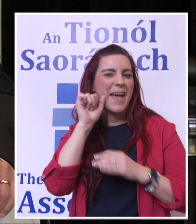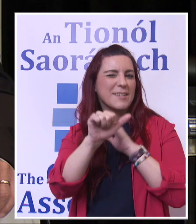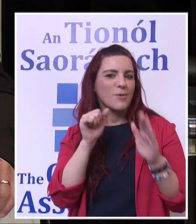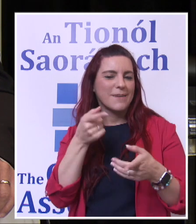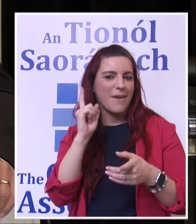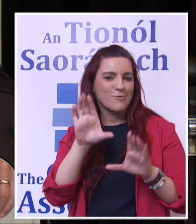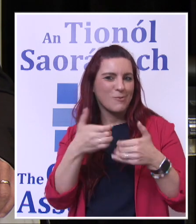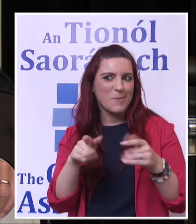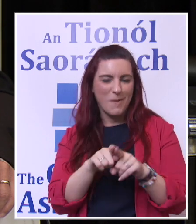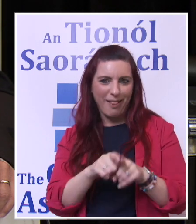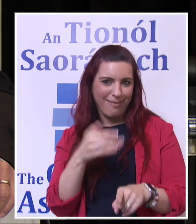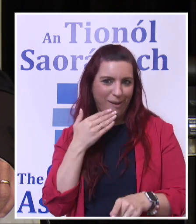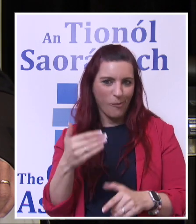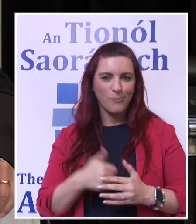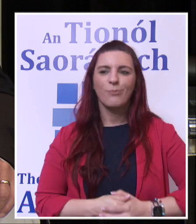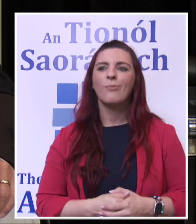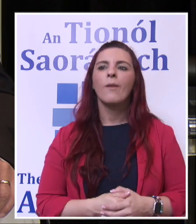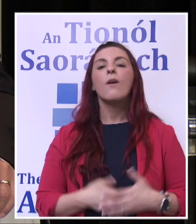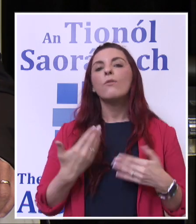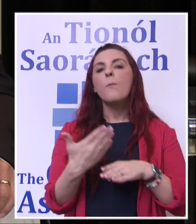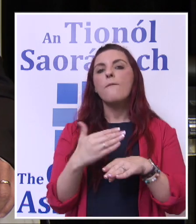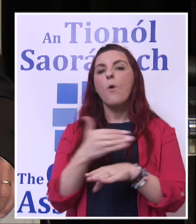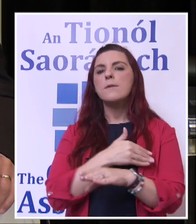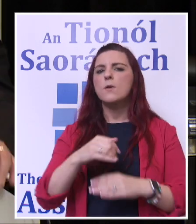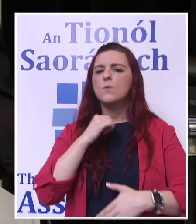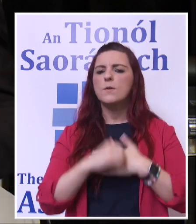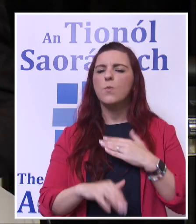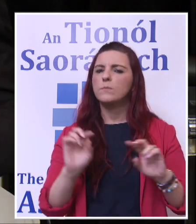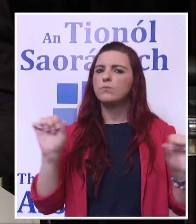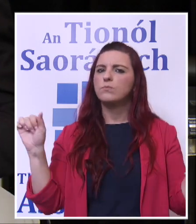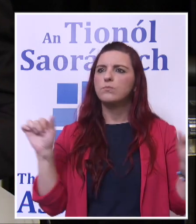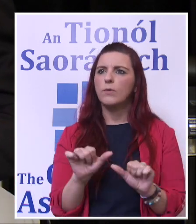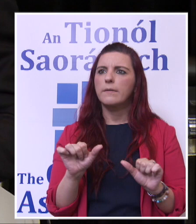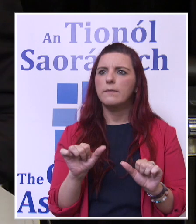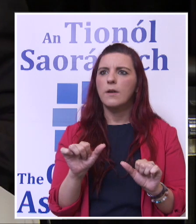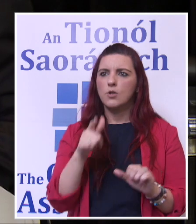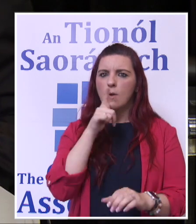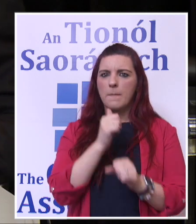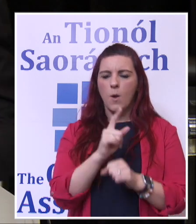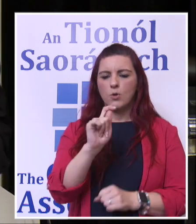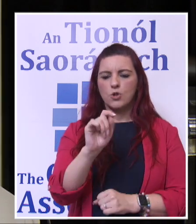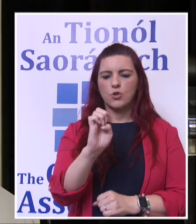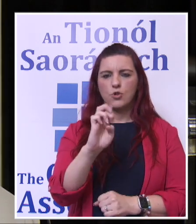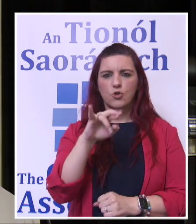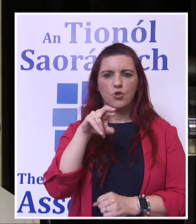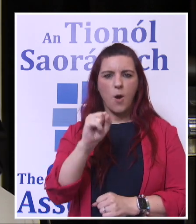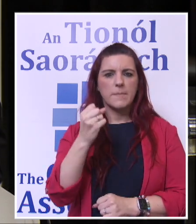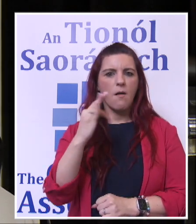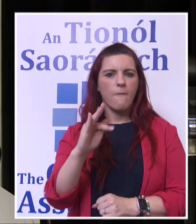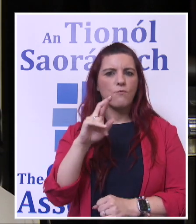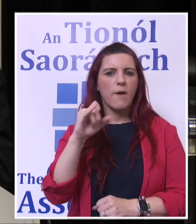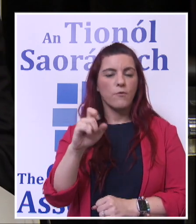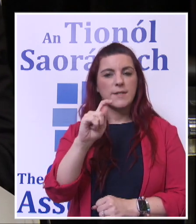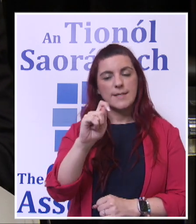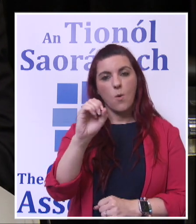productive. Before we start into today's session, I just want to go back over the terms of reference. It's always good to remind us what